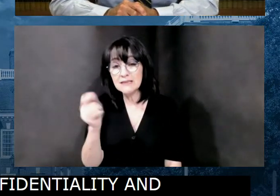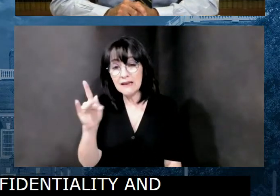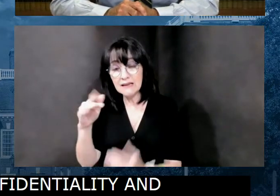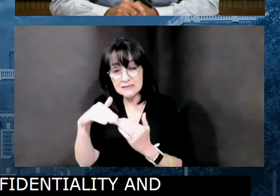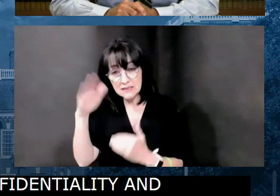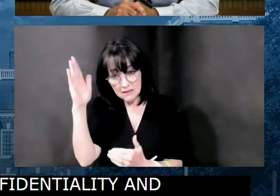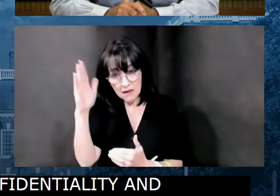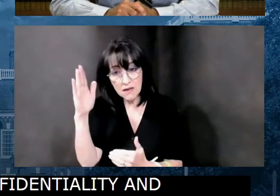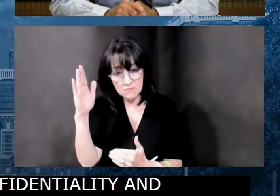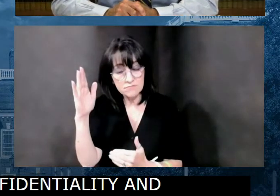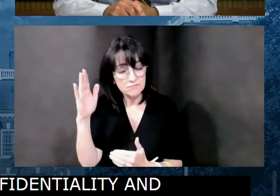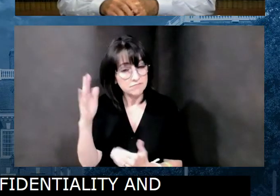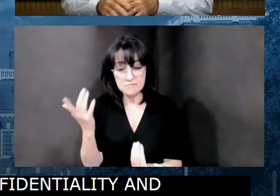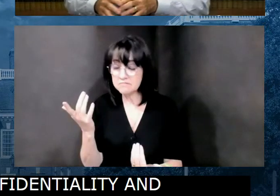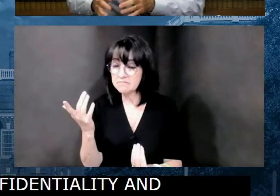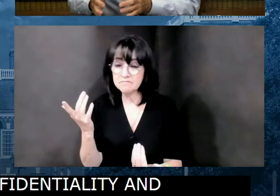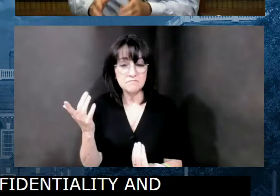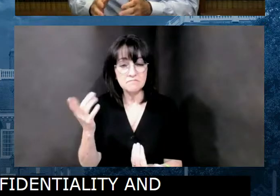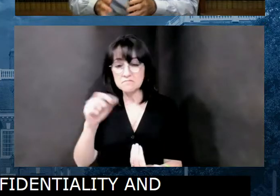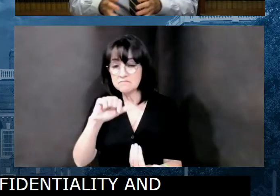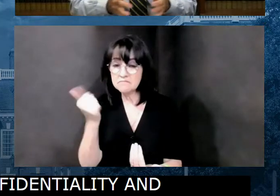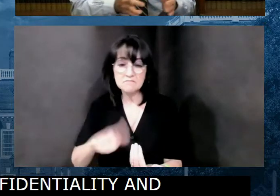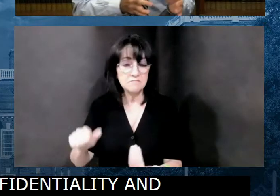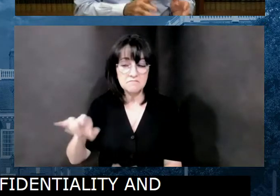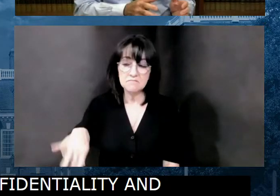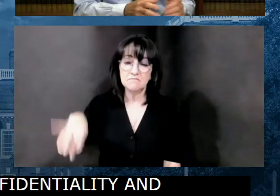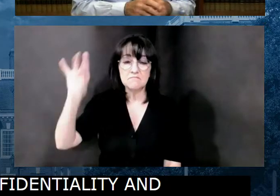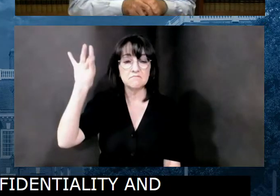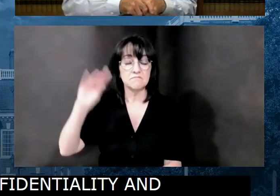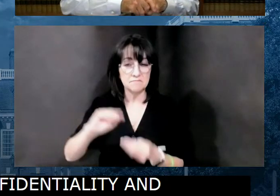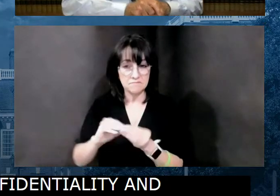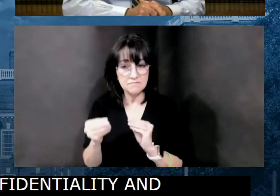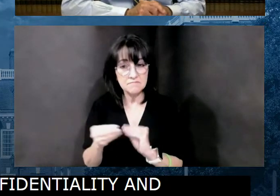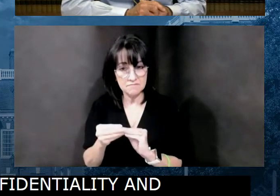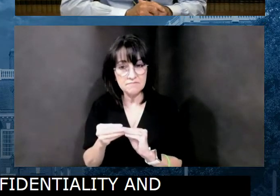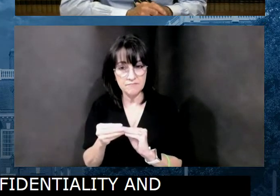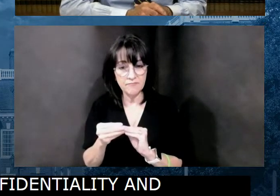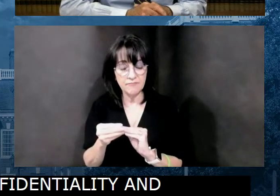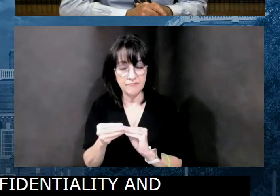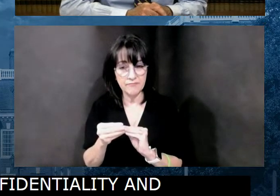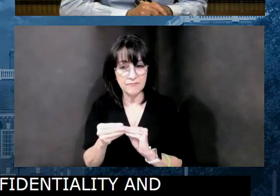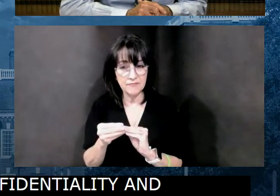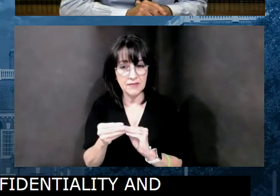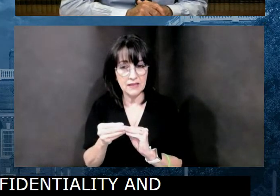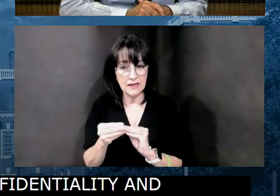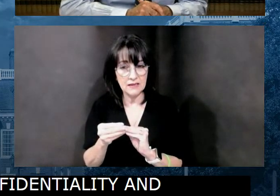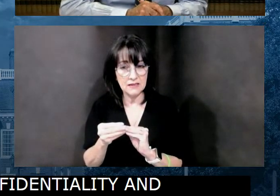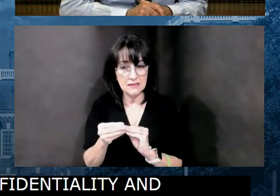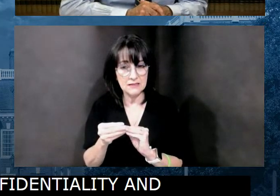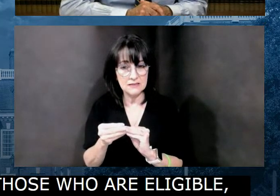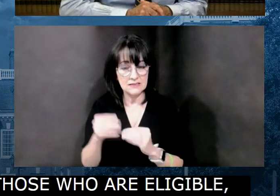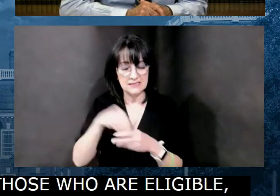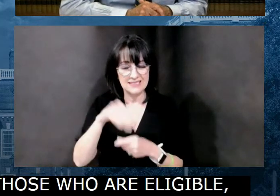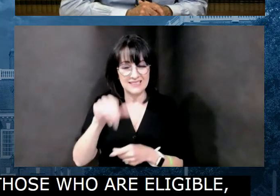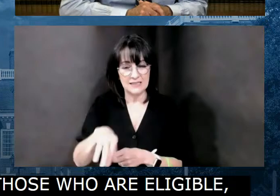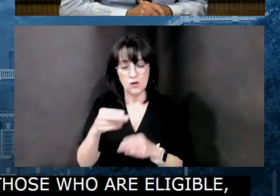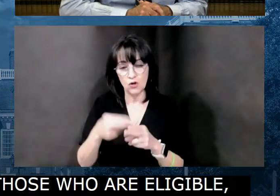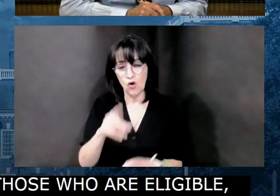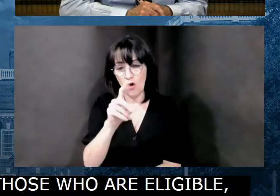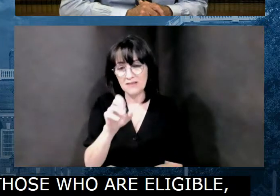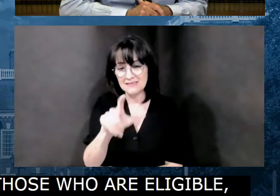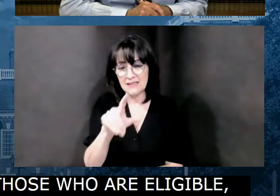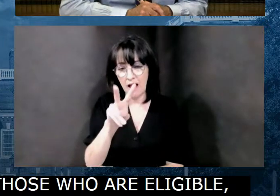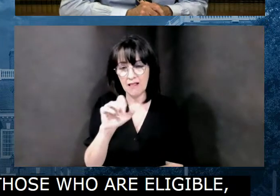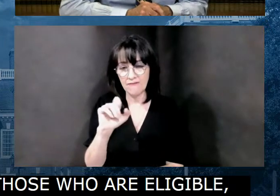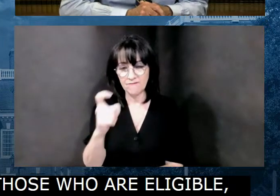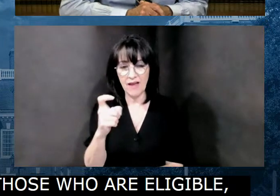are randomly assigned a number with their record in the Delvac system. So we know that